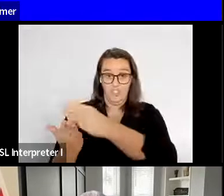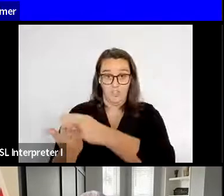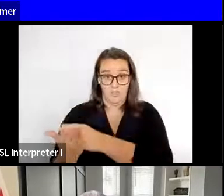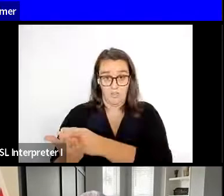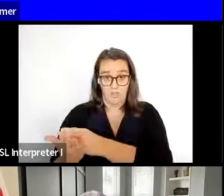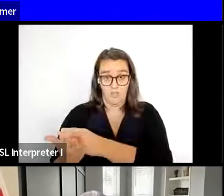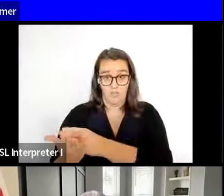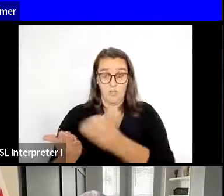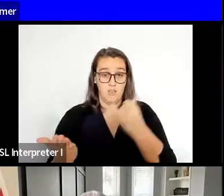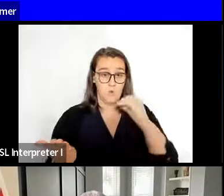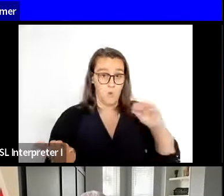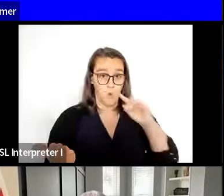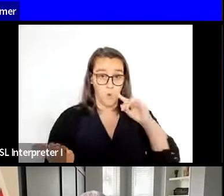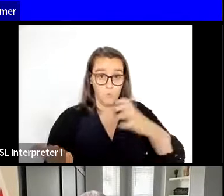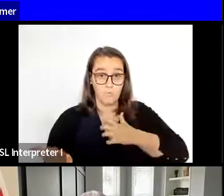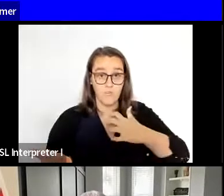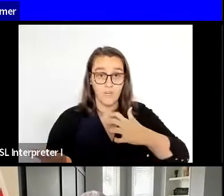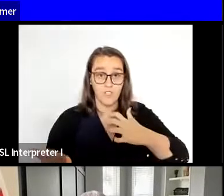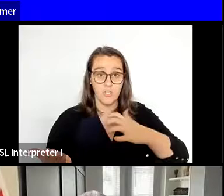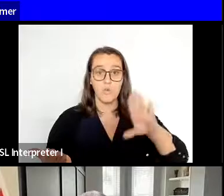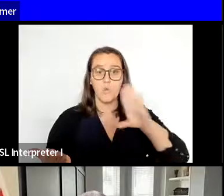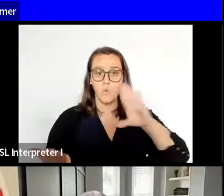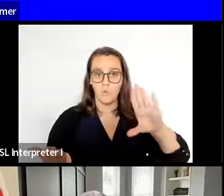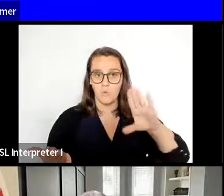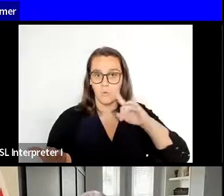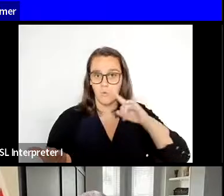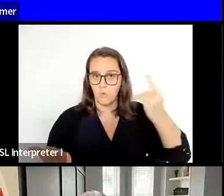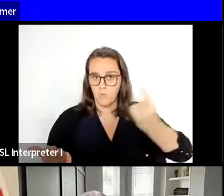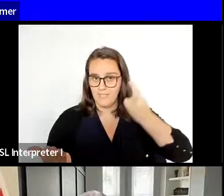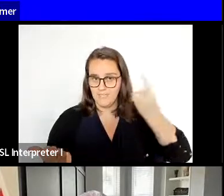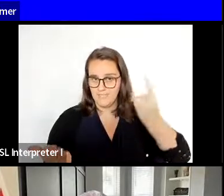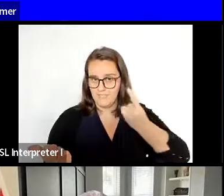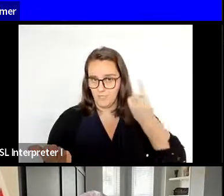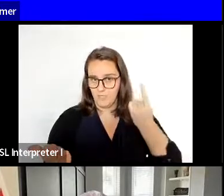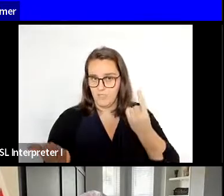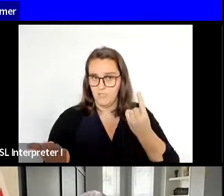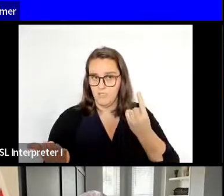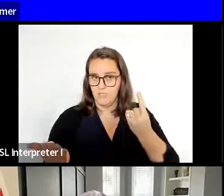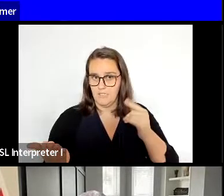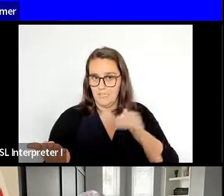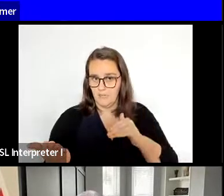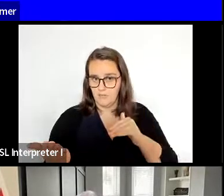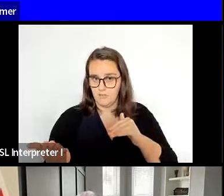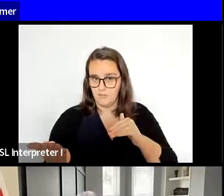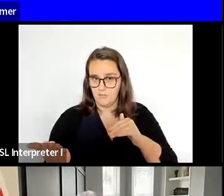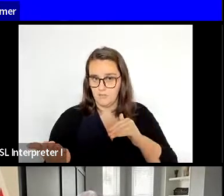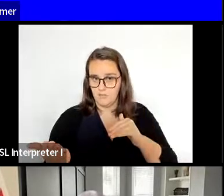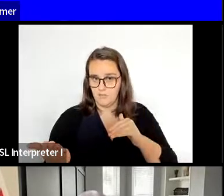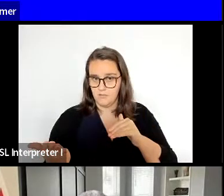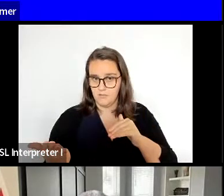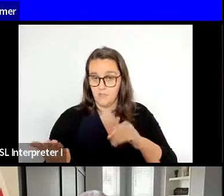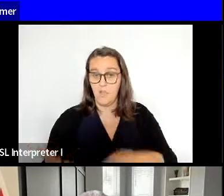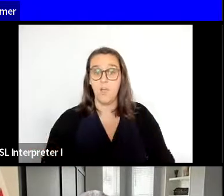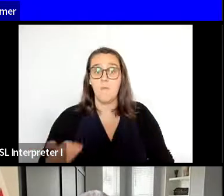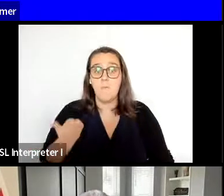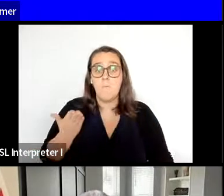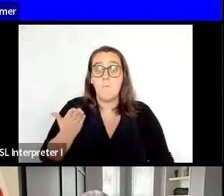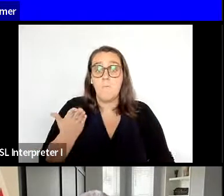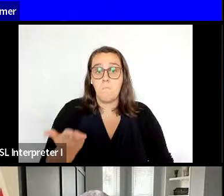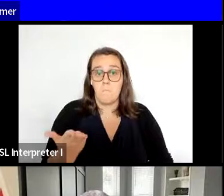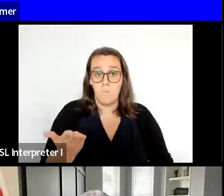There's no objection, it's reconsidered. Hearing no objection. I move the consent